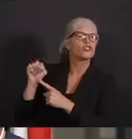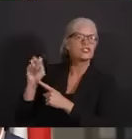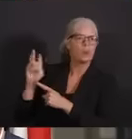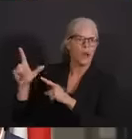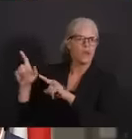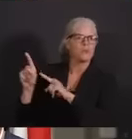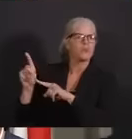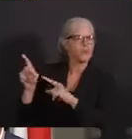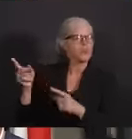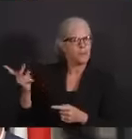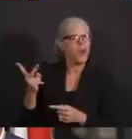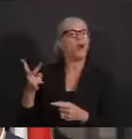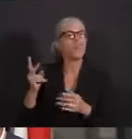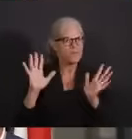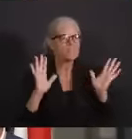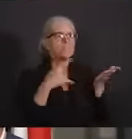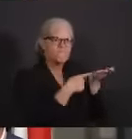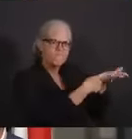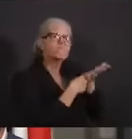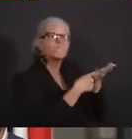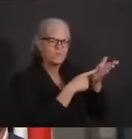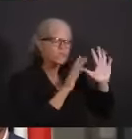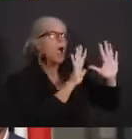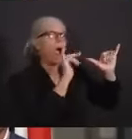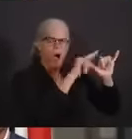does. It just makes sense. Governor,